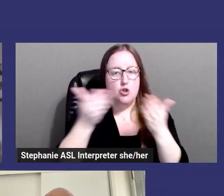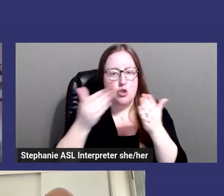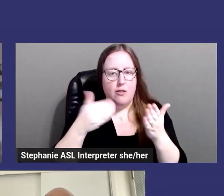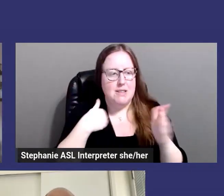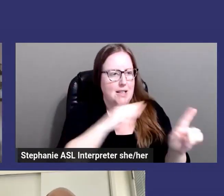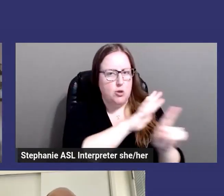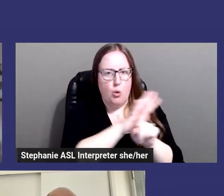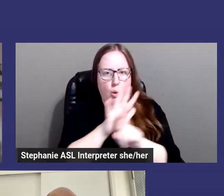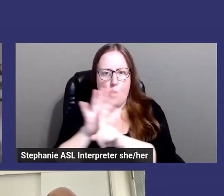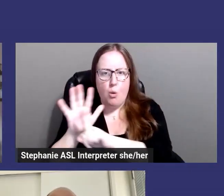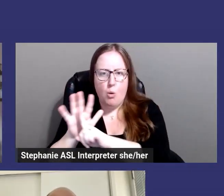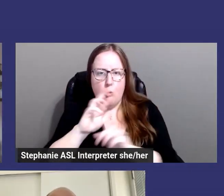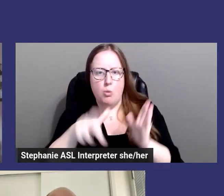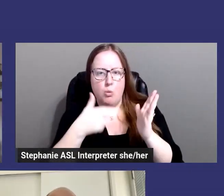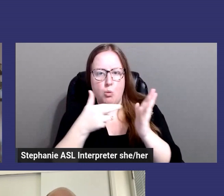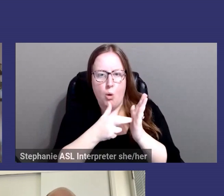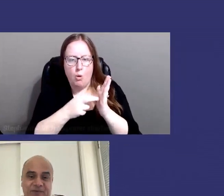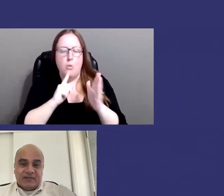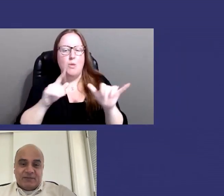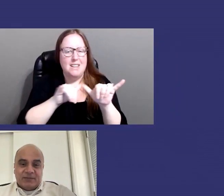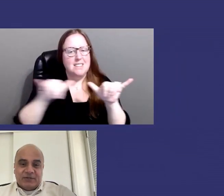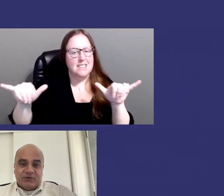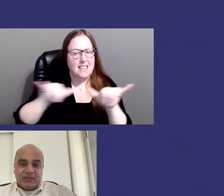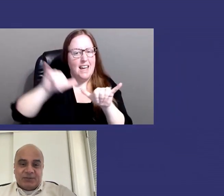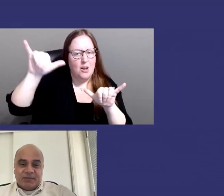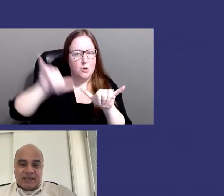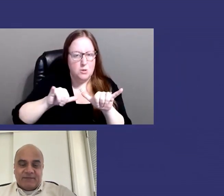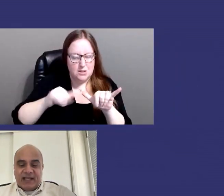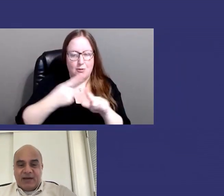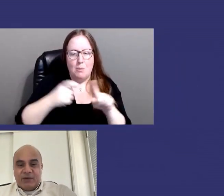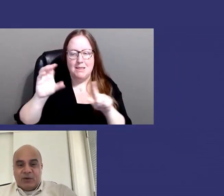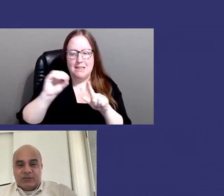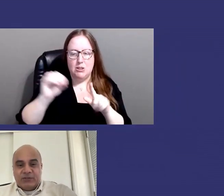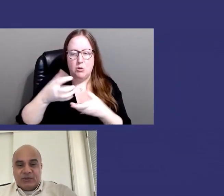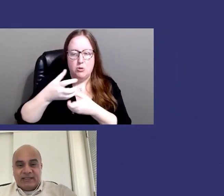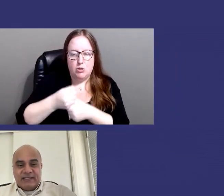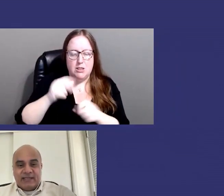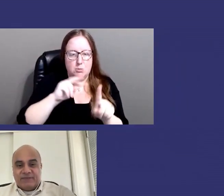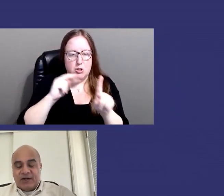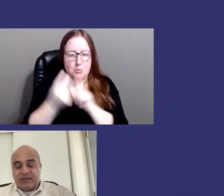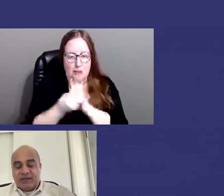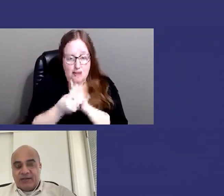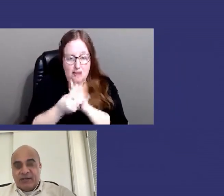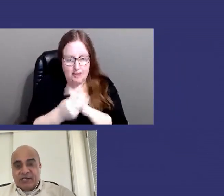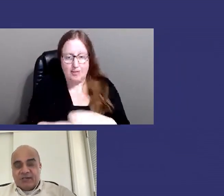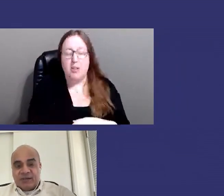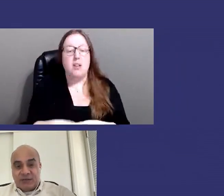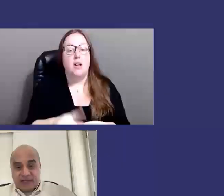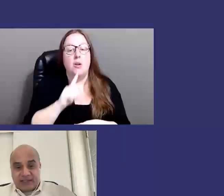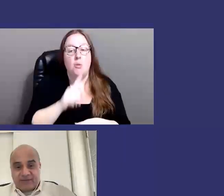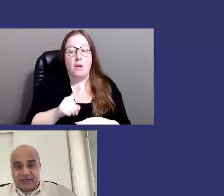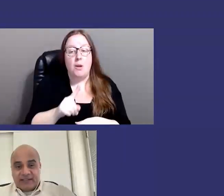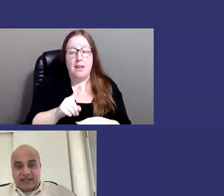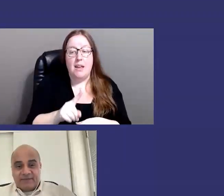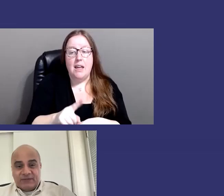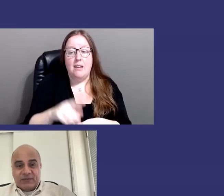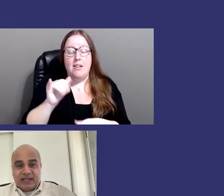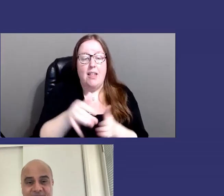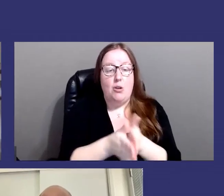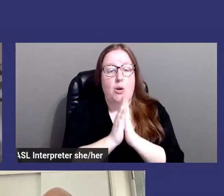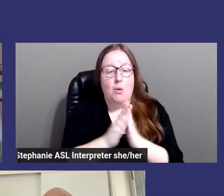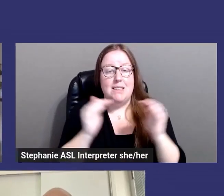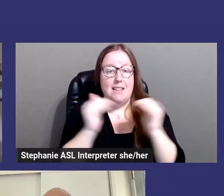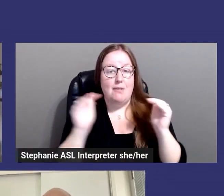role. So that really scales really well, right, from a zero trust perspective. And we're also doing this at the request level itself.